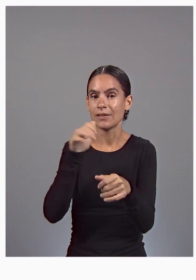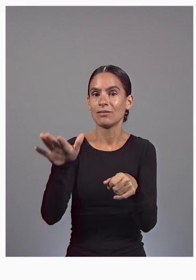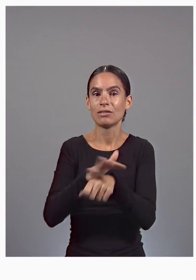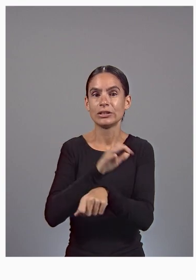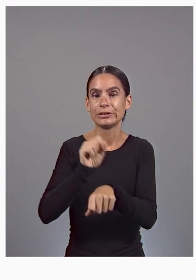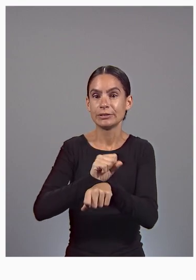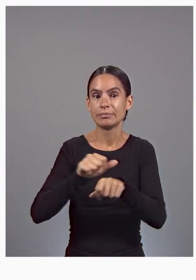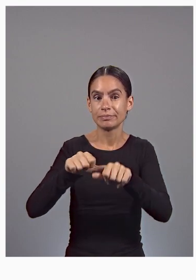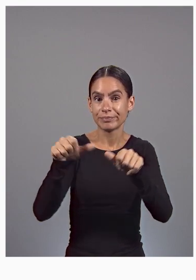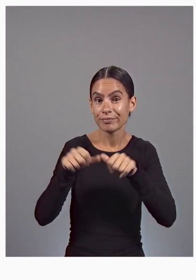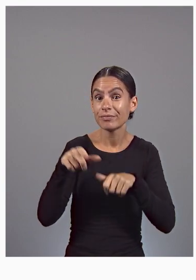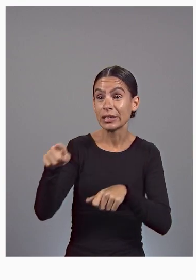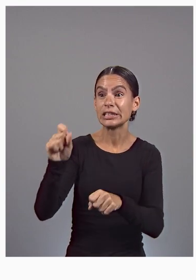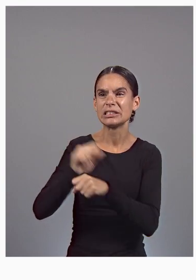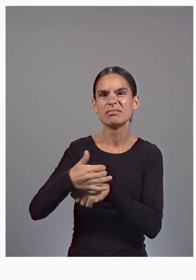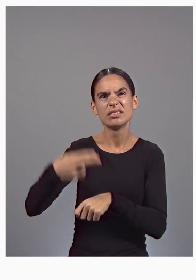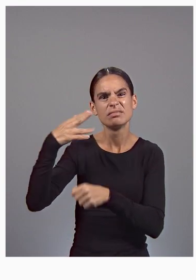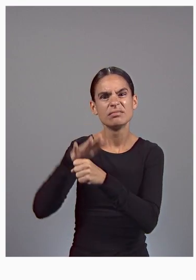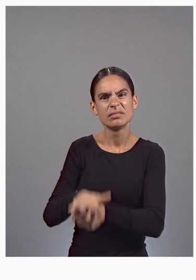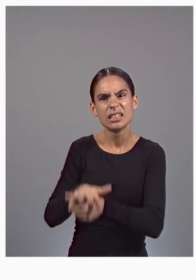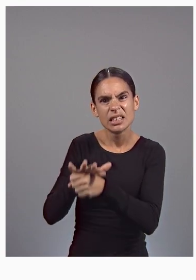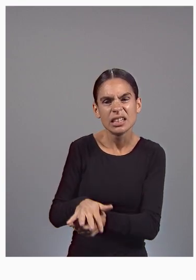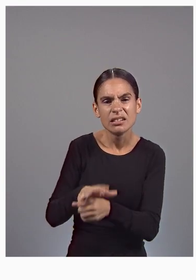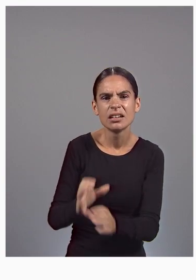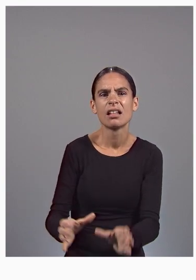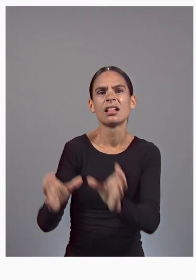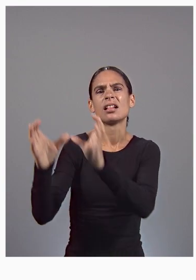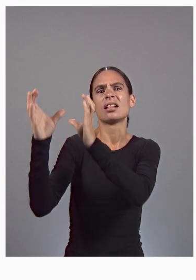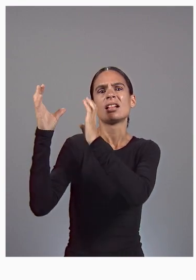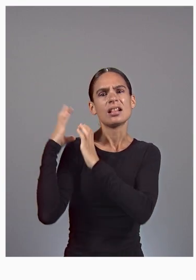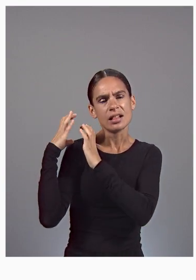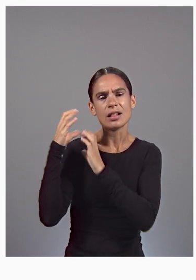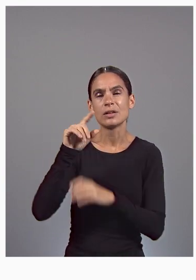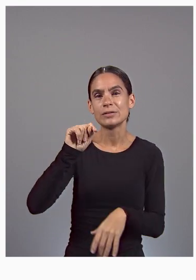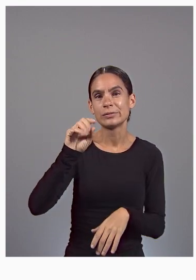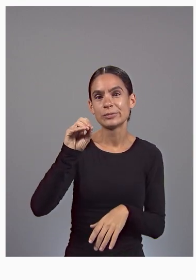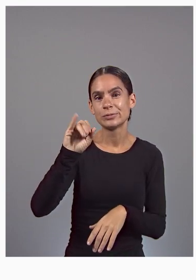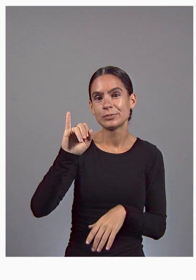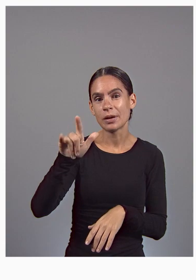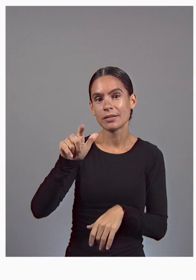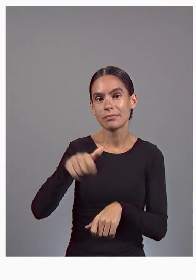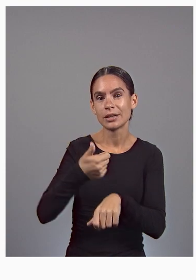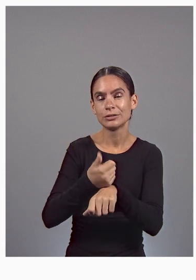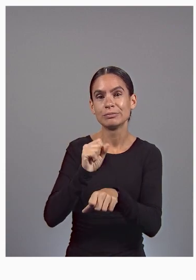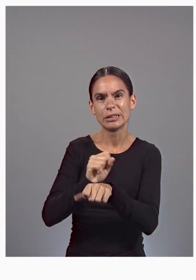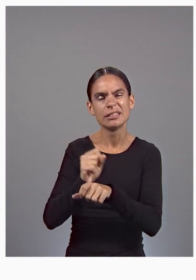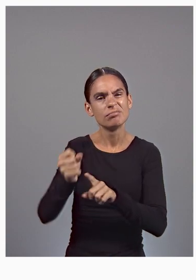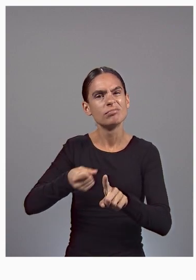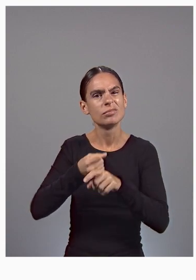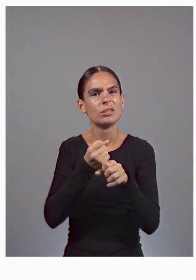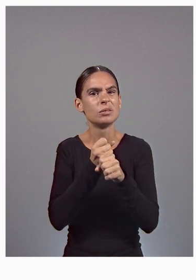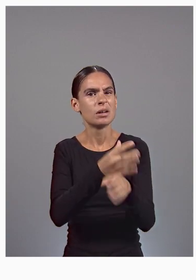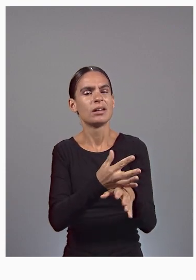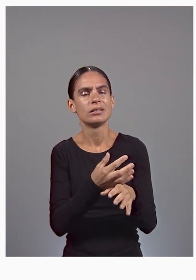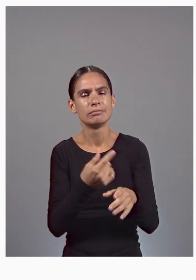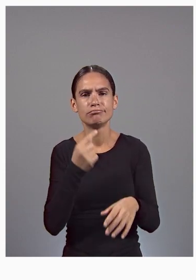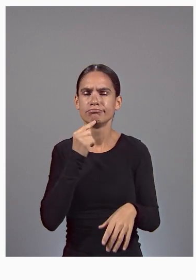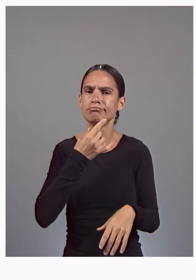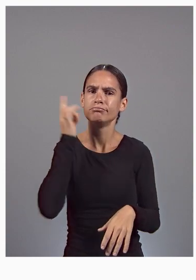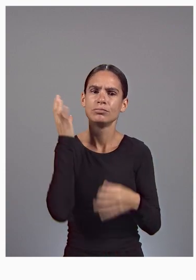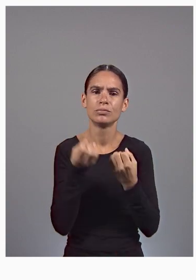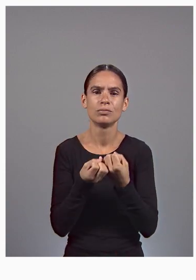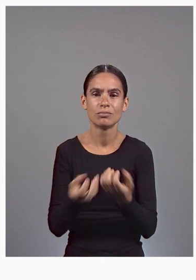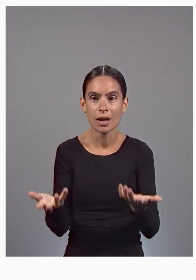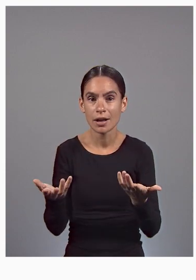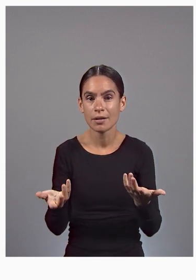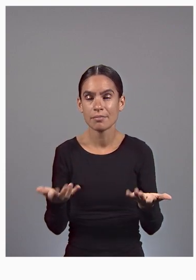they're overloaded with toil-based work, and a lot of folks are quite frankly just burnt out. So there's just no way that